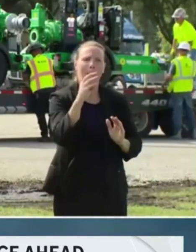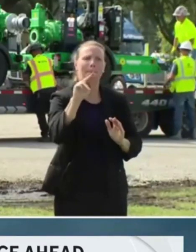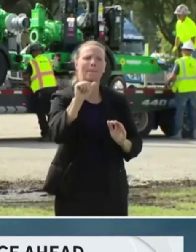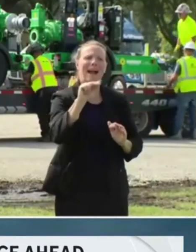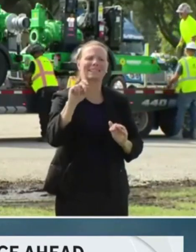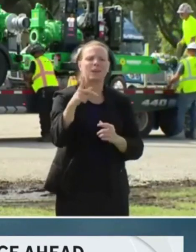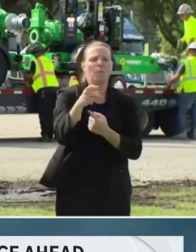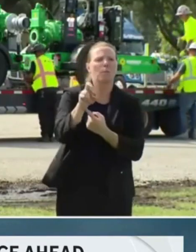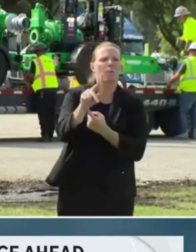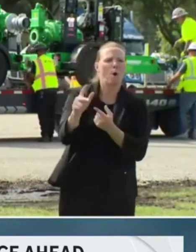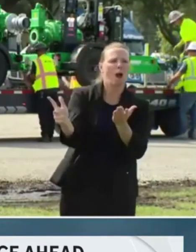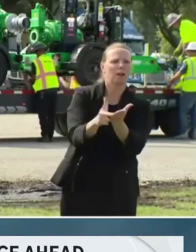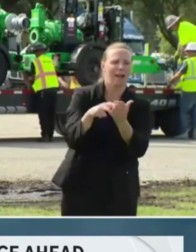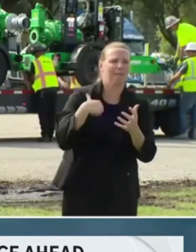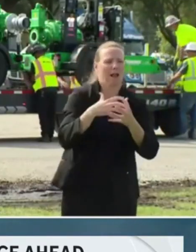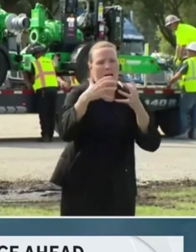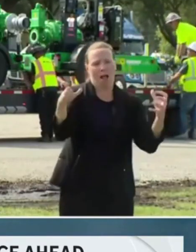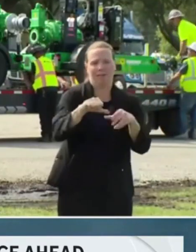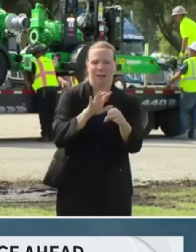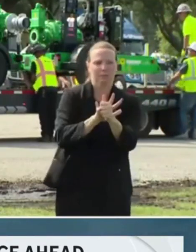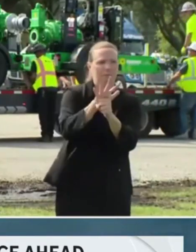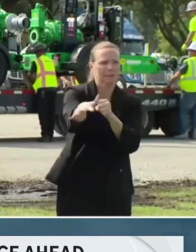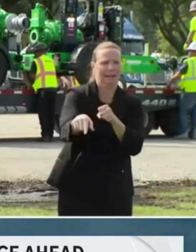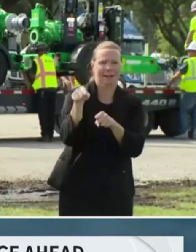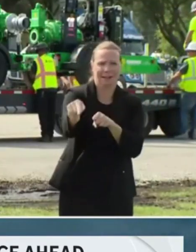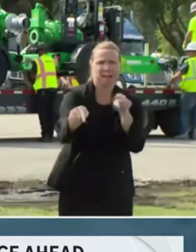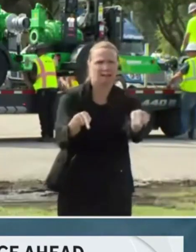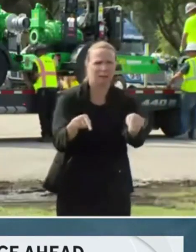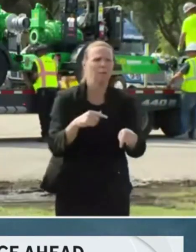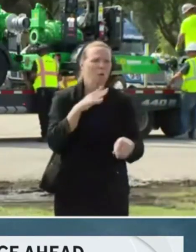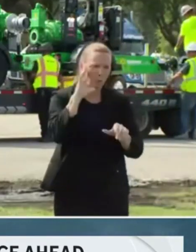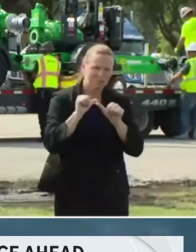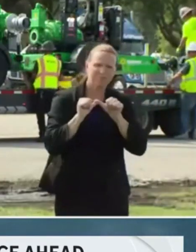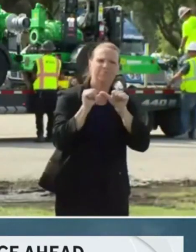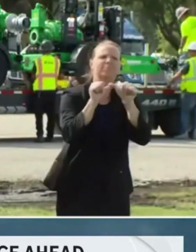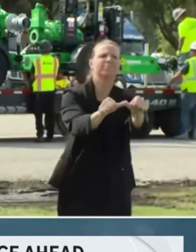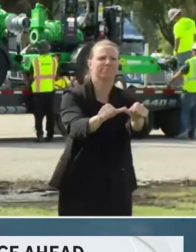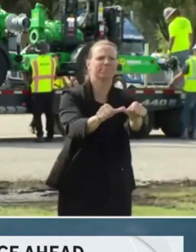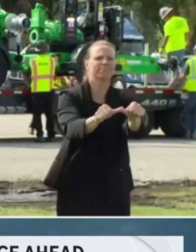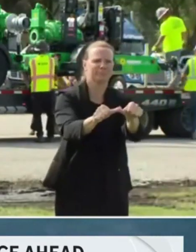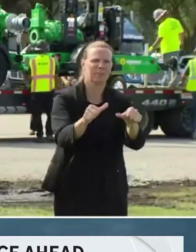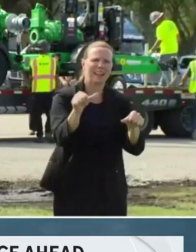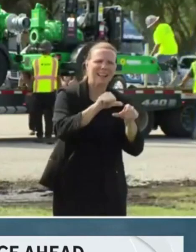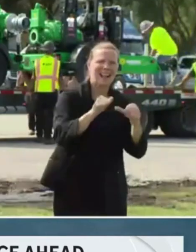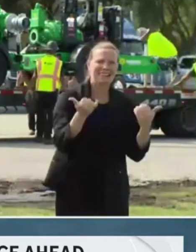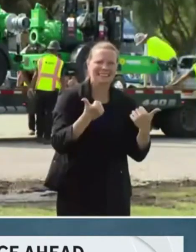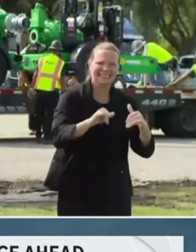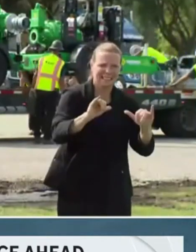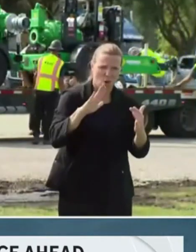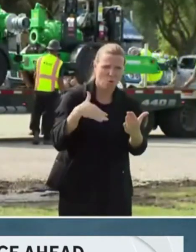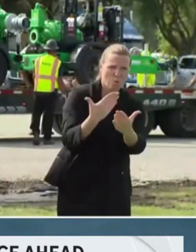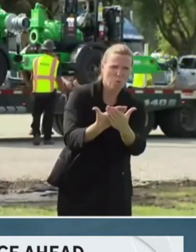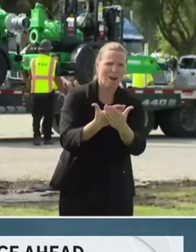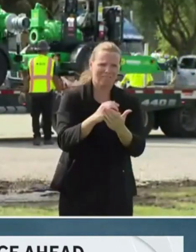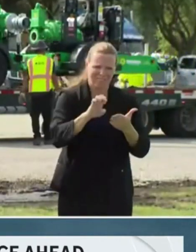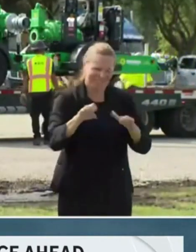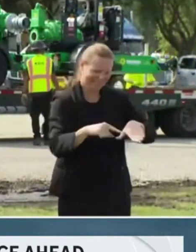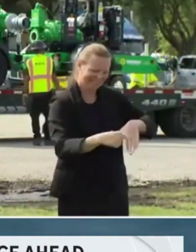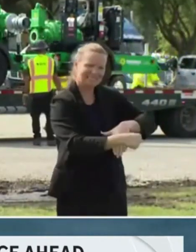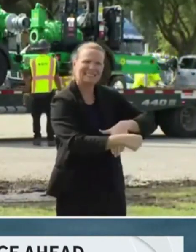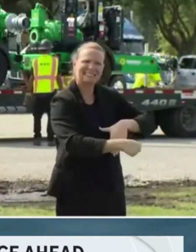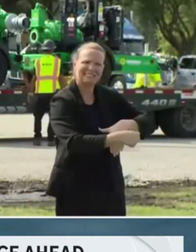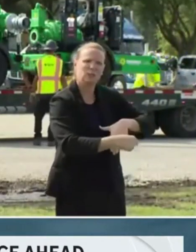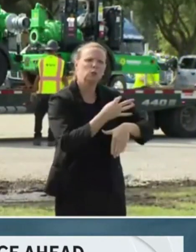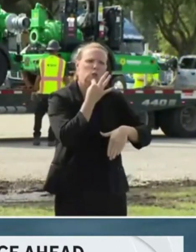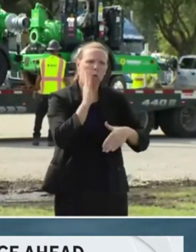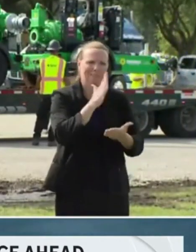fuel. So that's continuing to happen. And then fuel has been coming into East Coast ports. That's probably going to stop soon. Maybe it's already